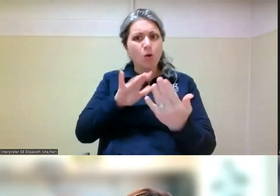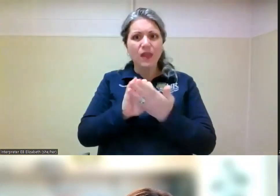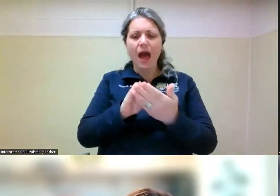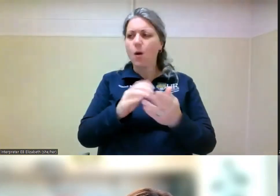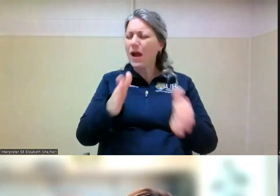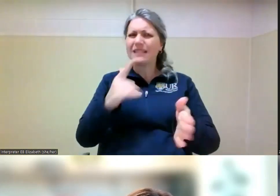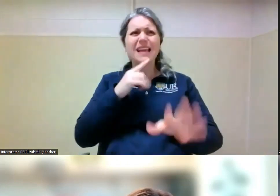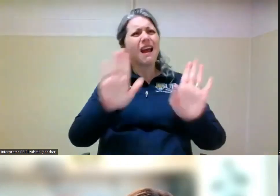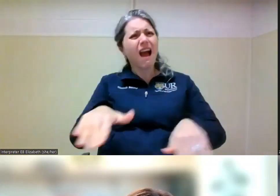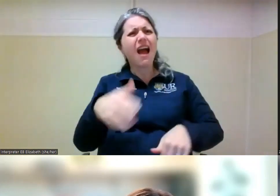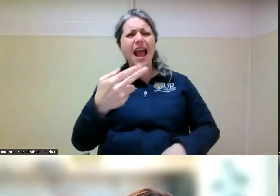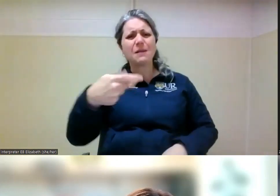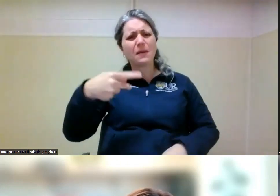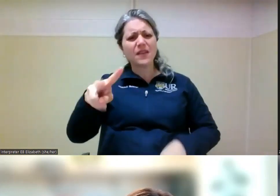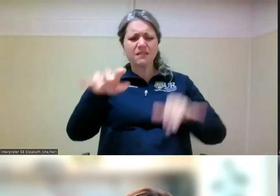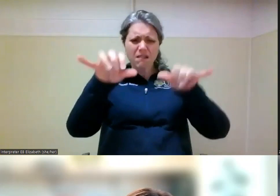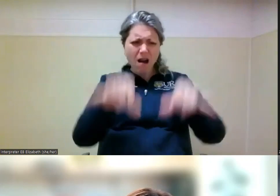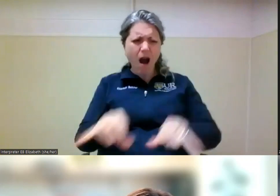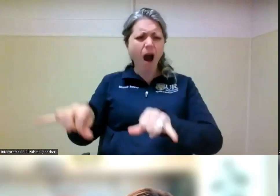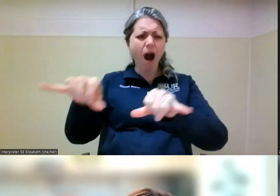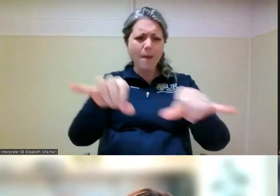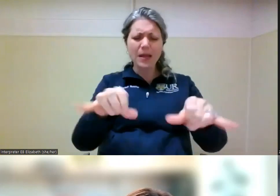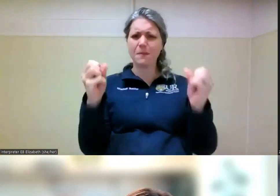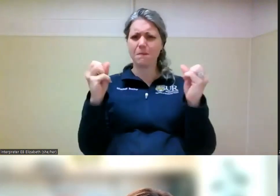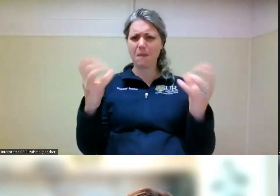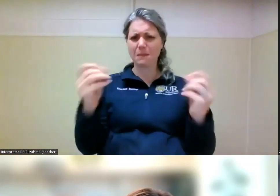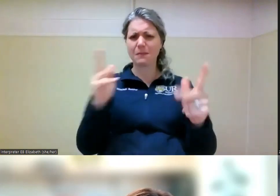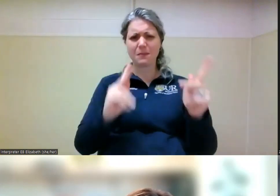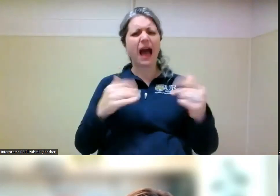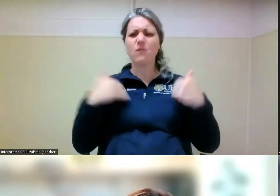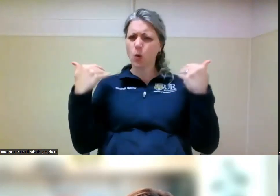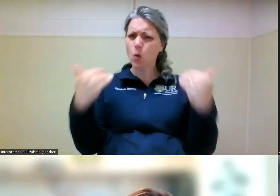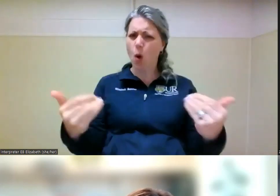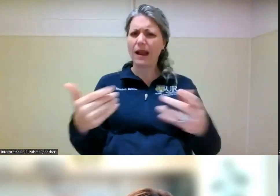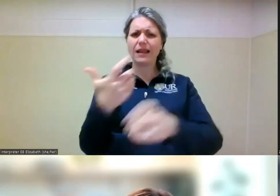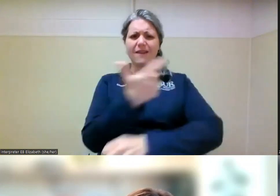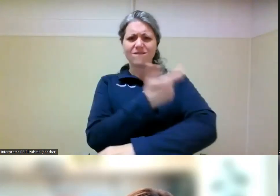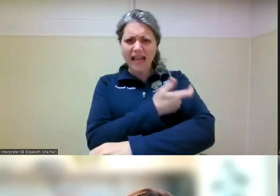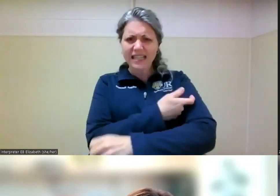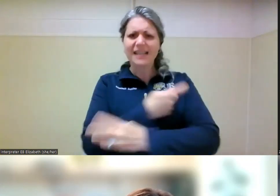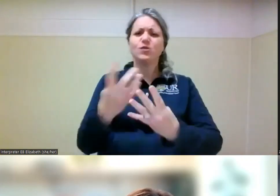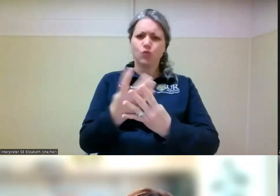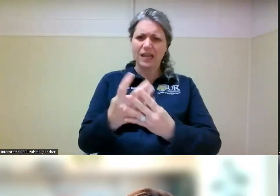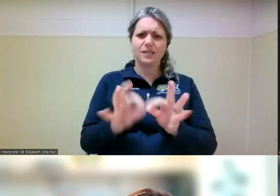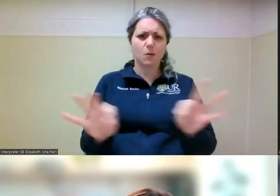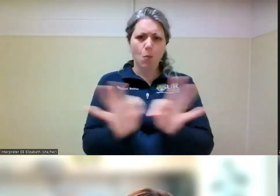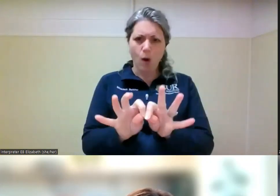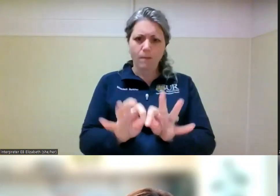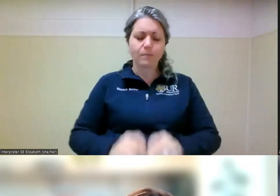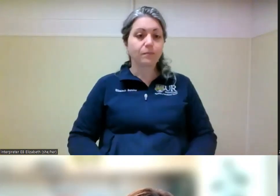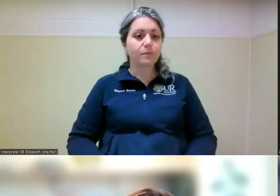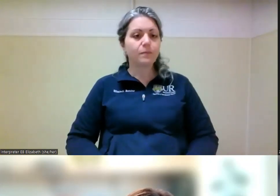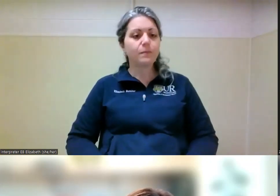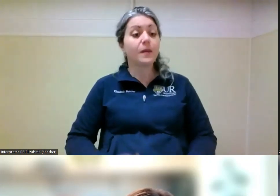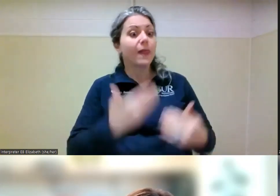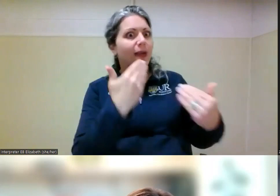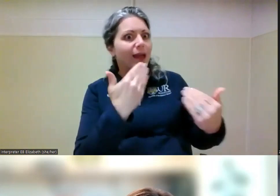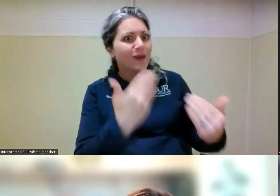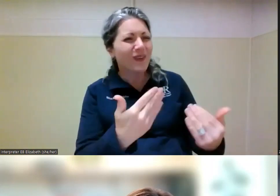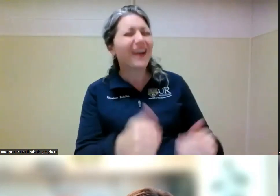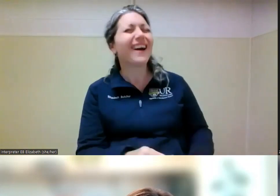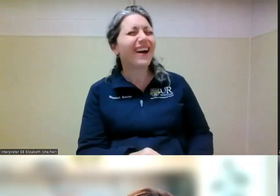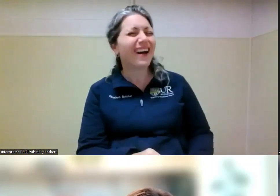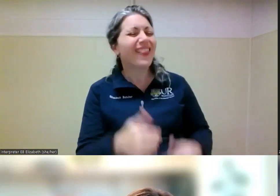try to encourage people to get vaccinated and get screened. Great, thank you. All right, the next question